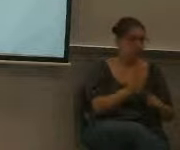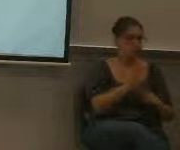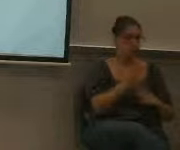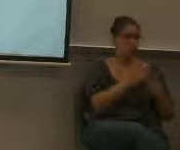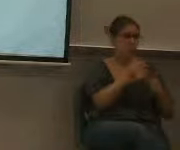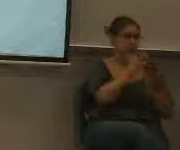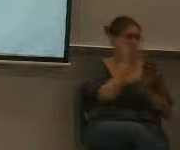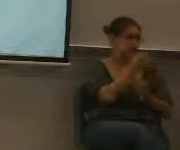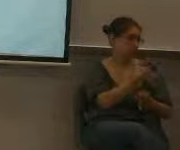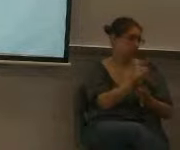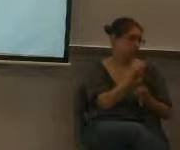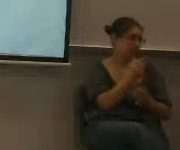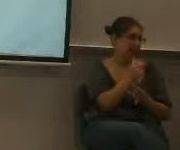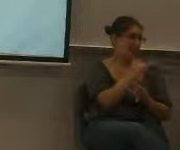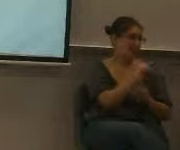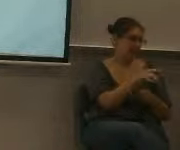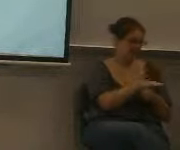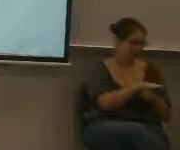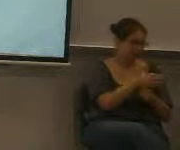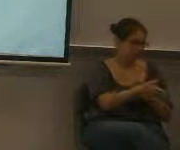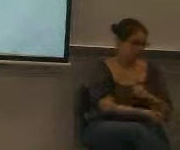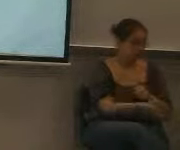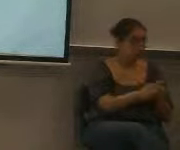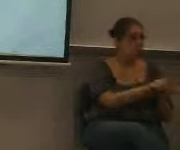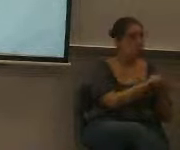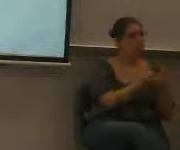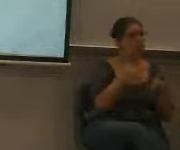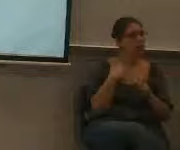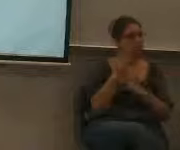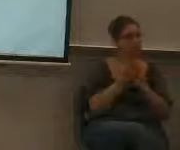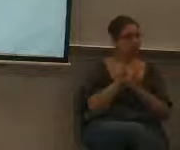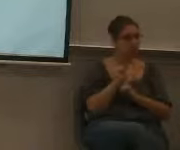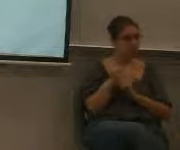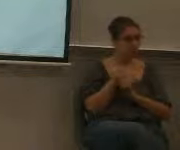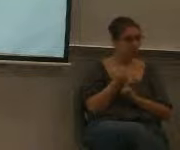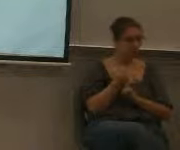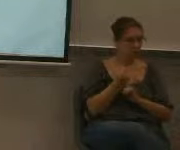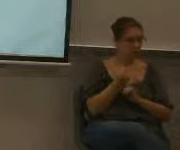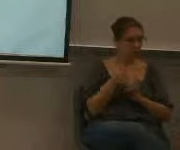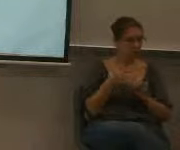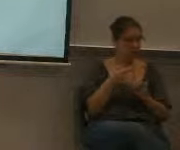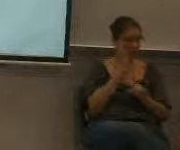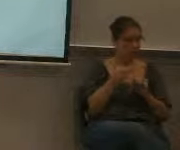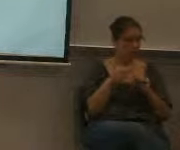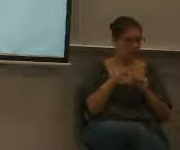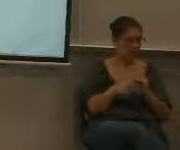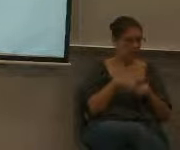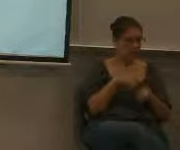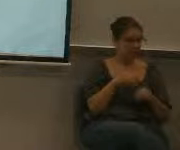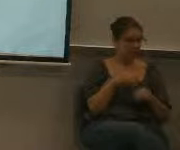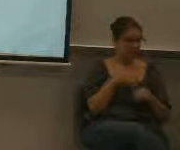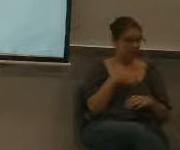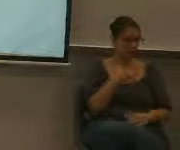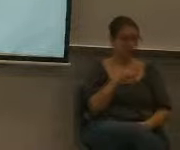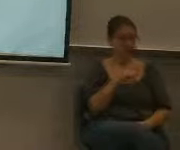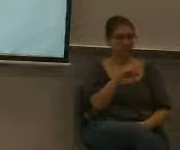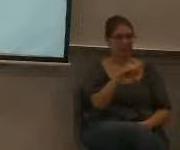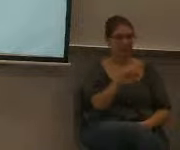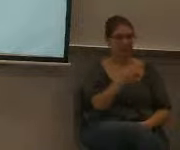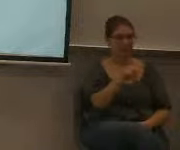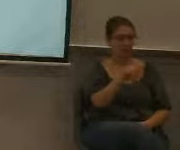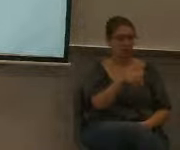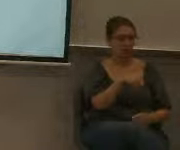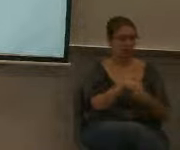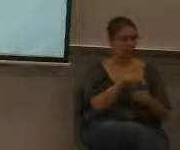Some really interesting habitats there. We've also have some situations, we talked about it there's a sidebar in the